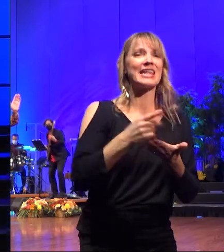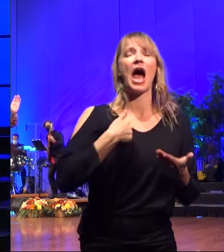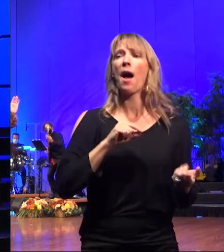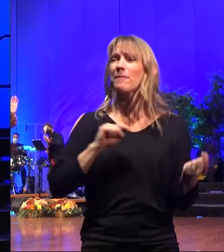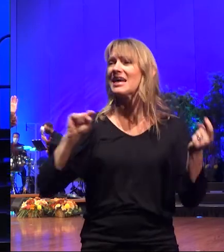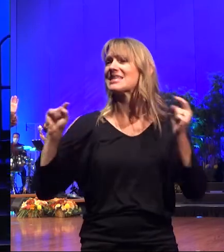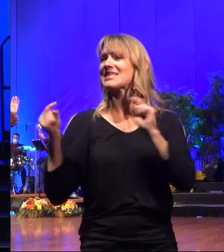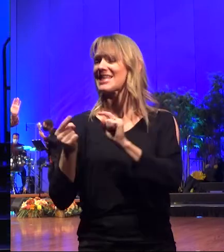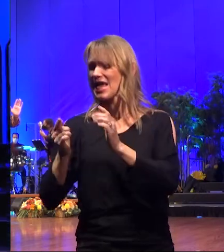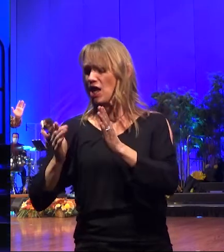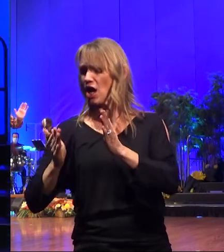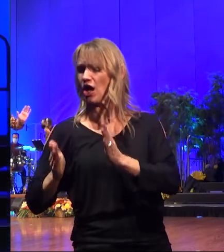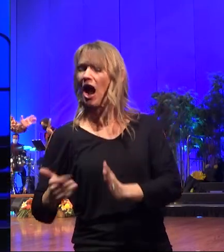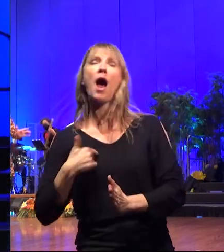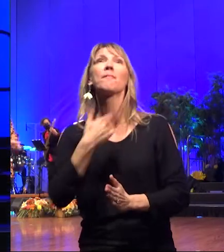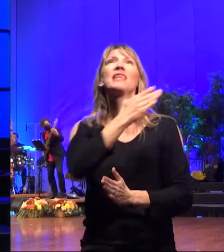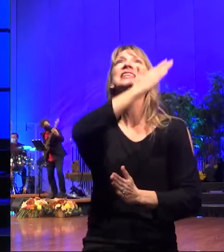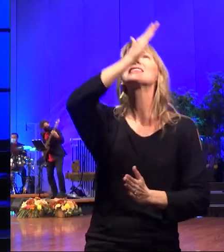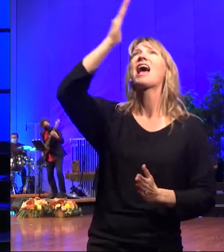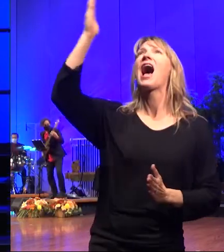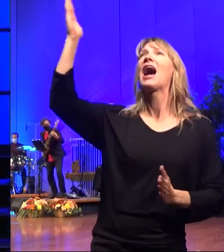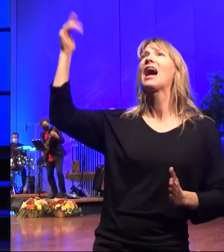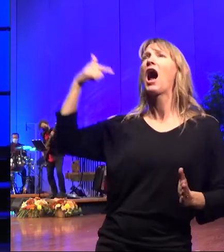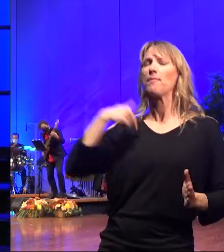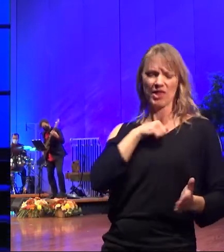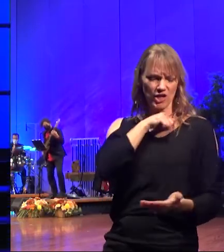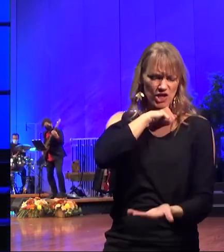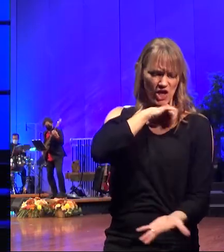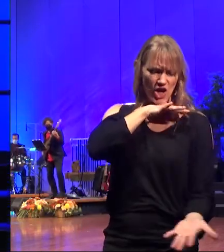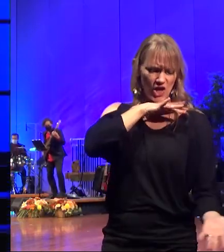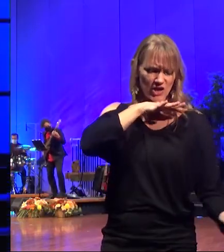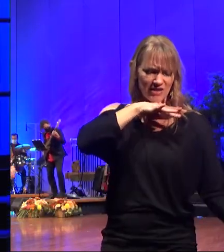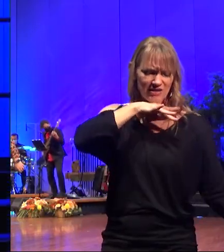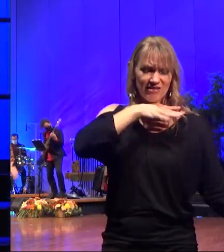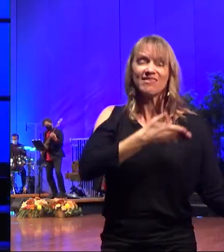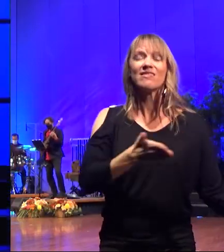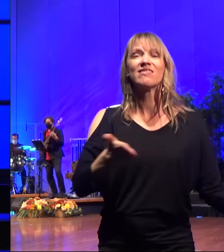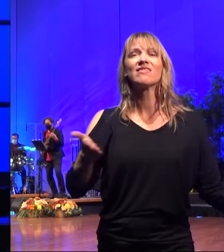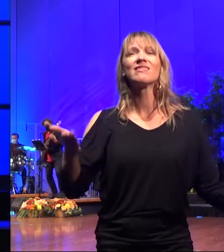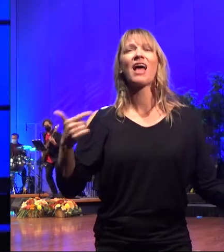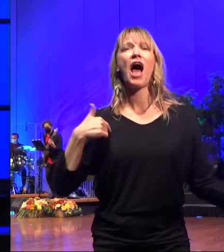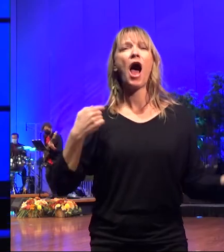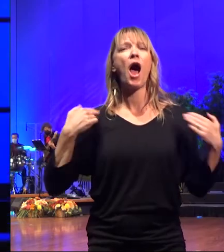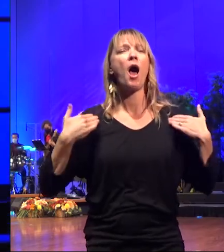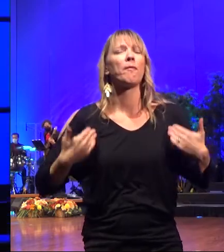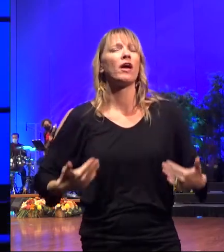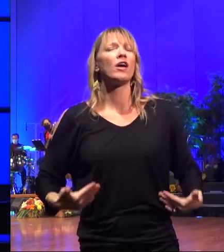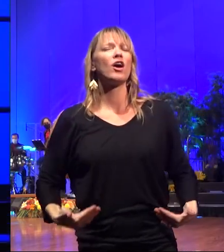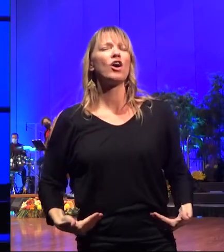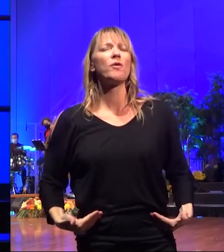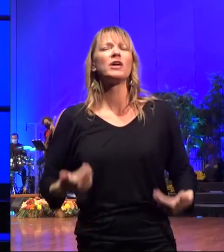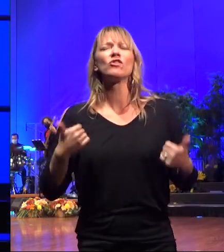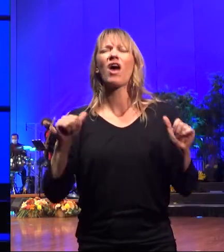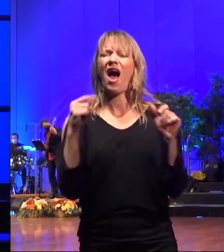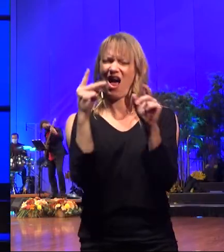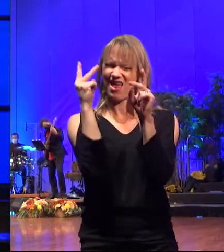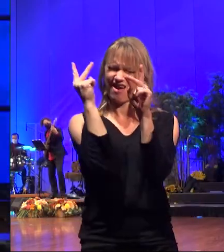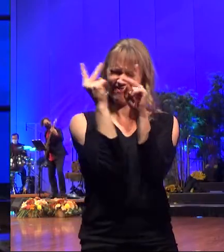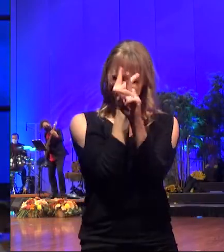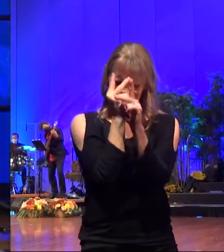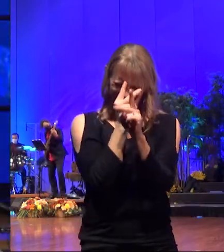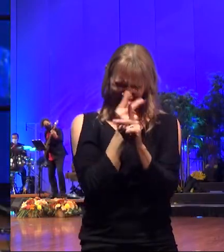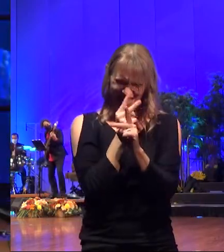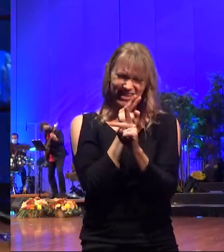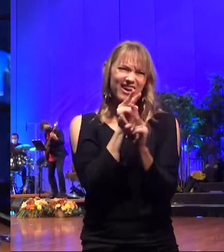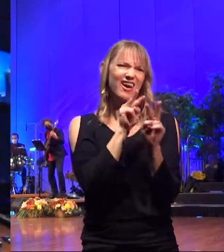I'm a saint, I'm a sinner, I'm the sky, I'm the dirt. I'm a human